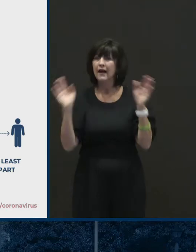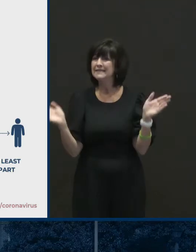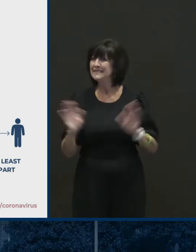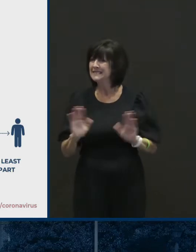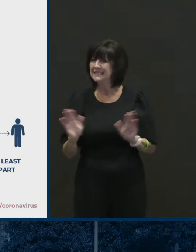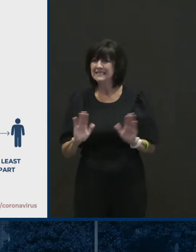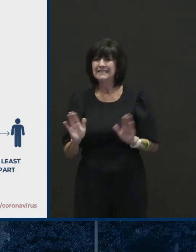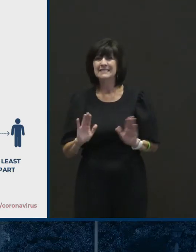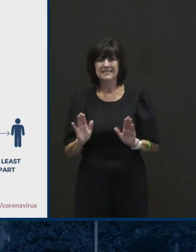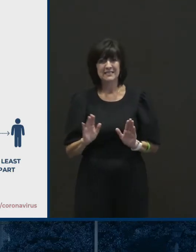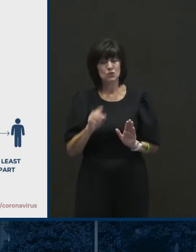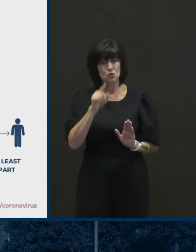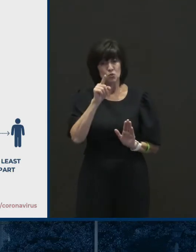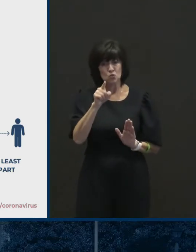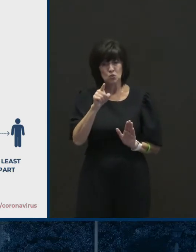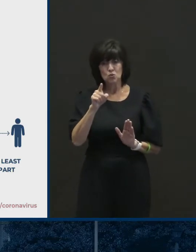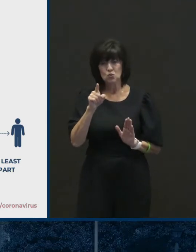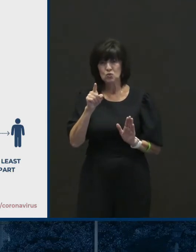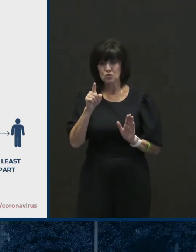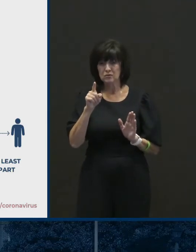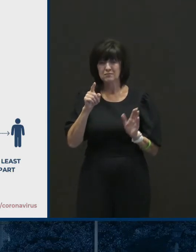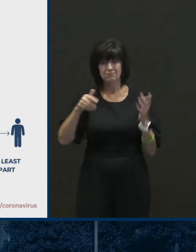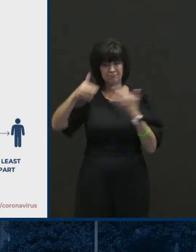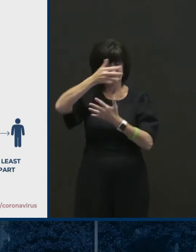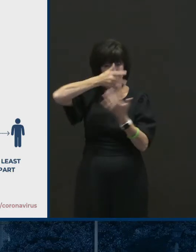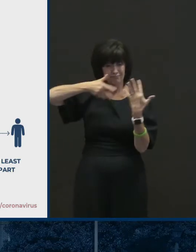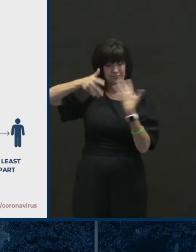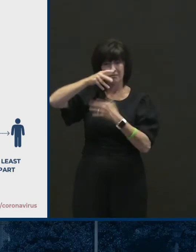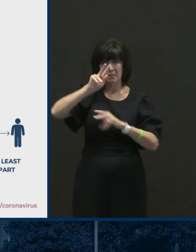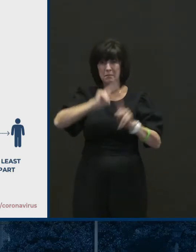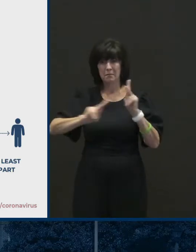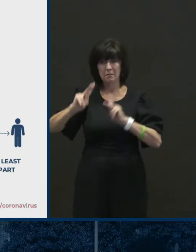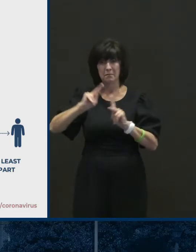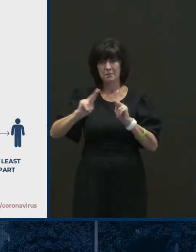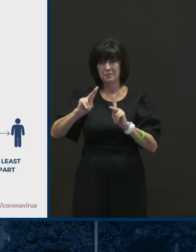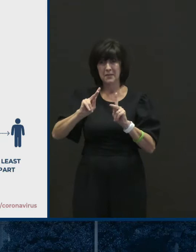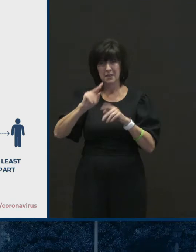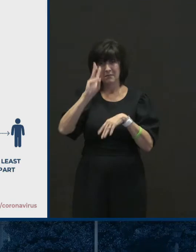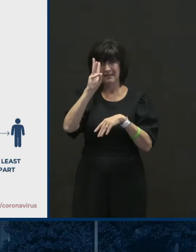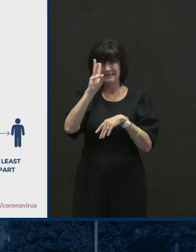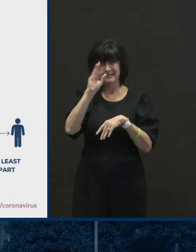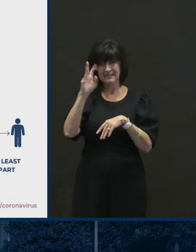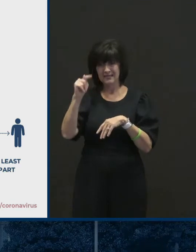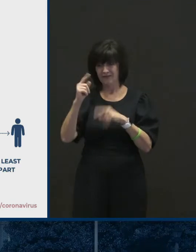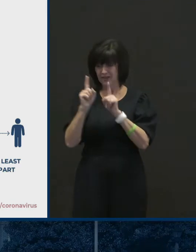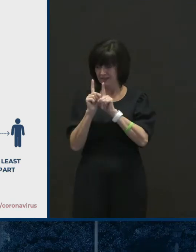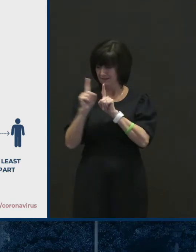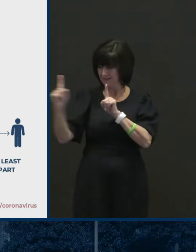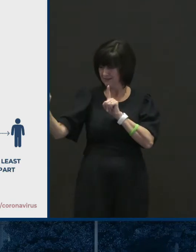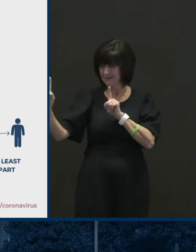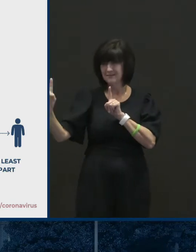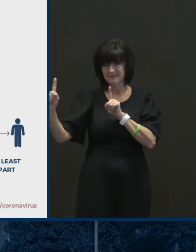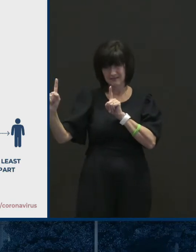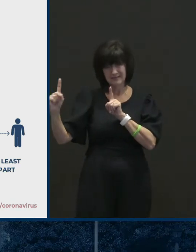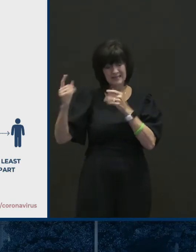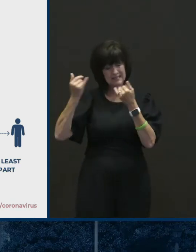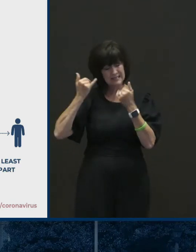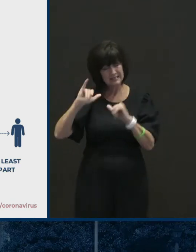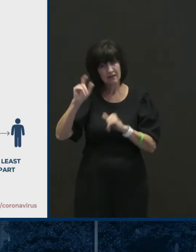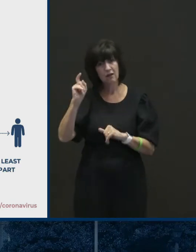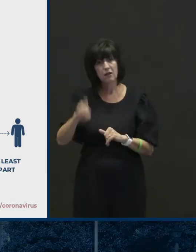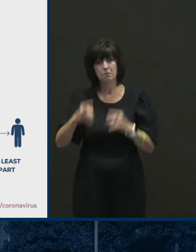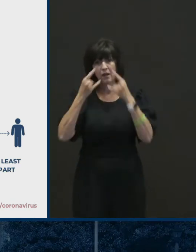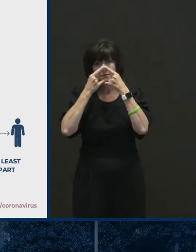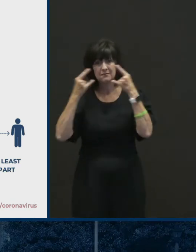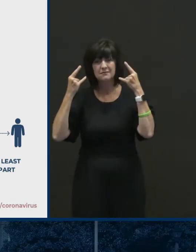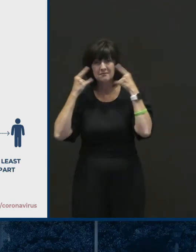anyone else within 6 feet especially, make sure that you are wearing a face covering. And with that, I'm going to hand it back to the